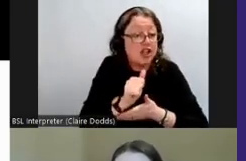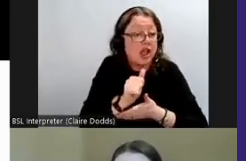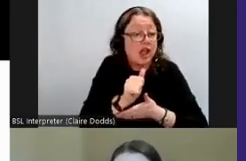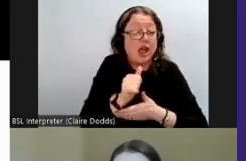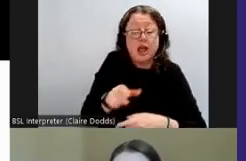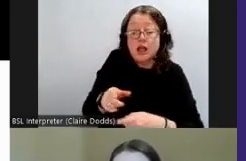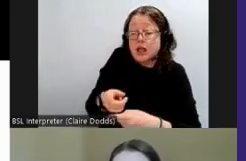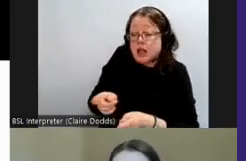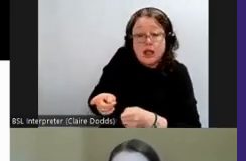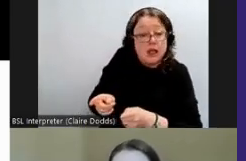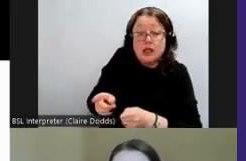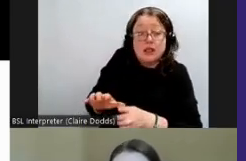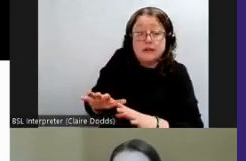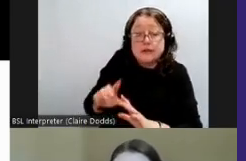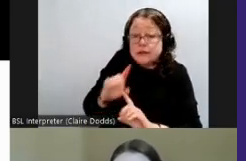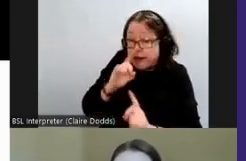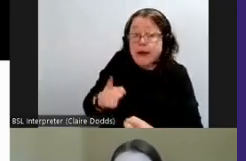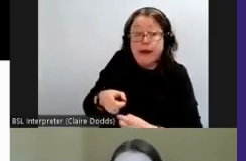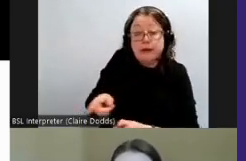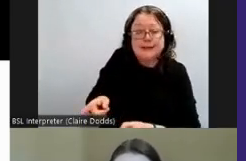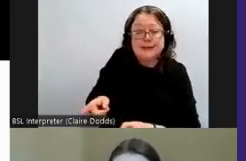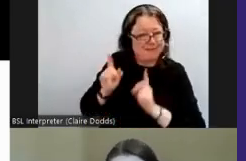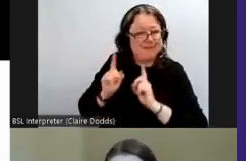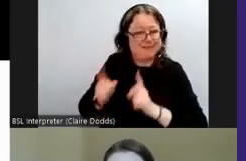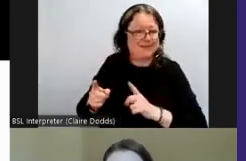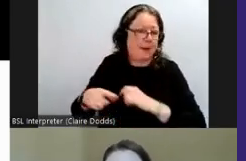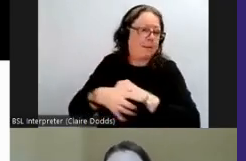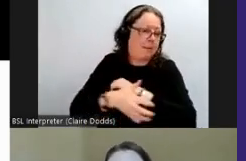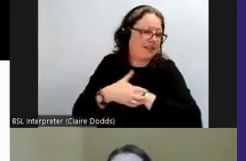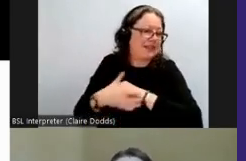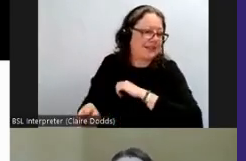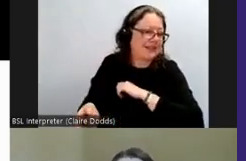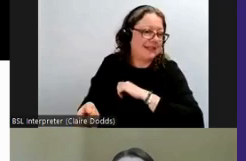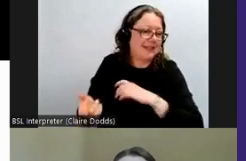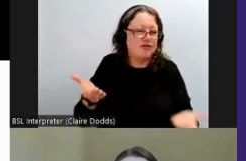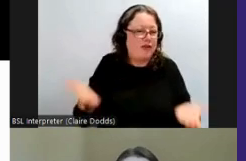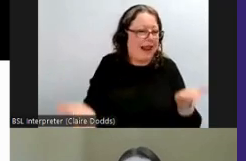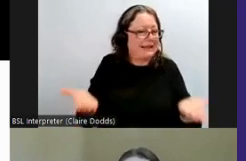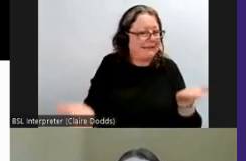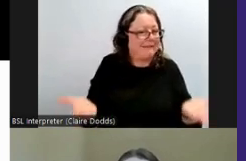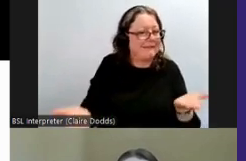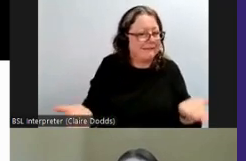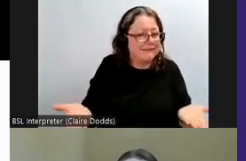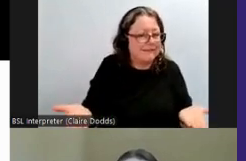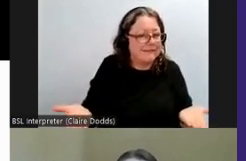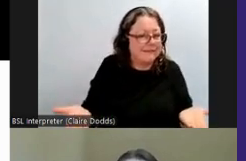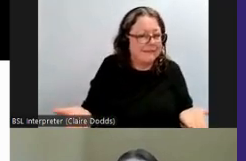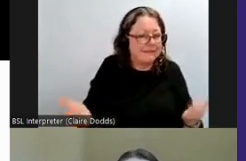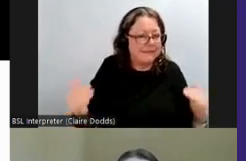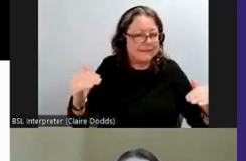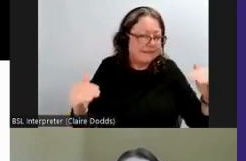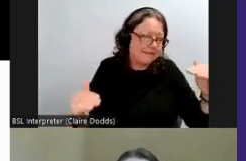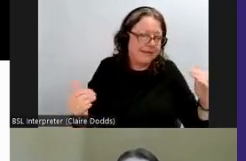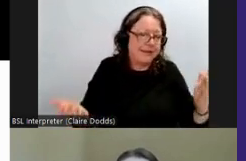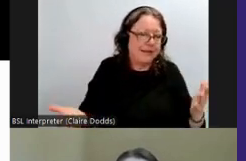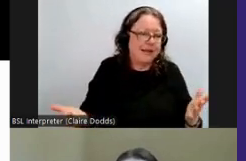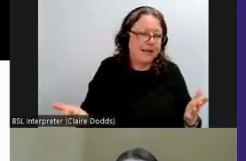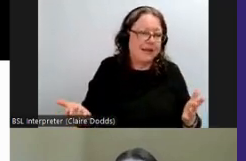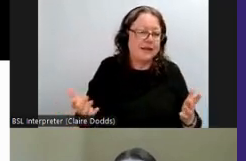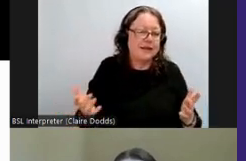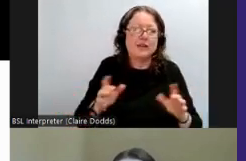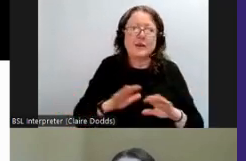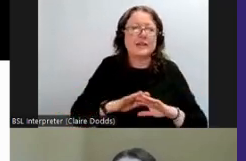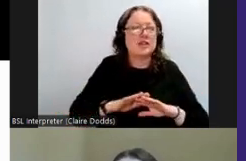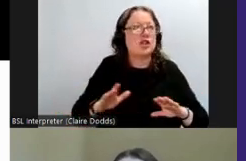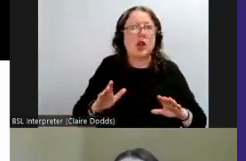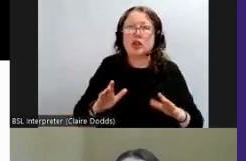things is seen as someone that may be in poverty. So when we're talking about it, much as we were saying before, it's not just